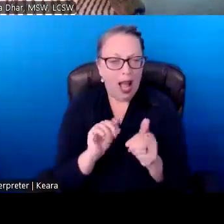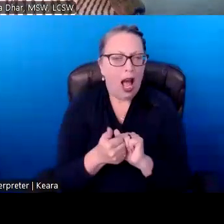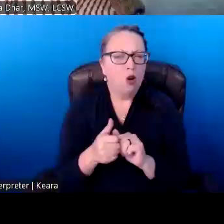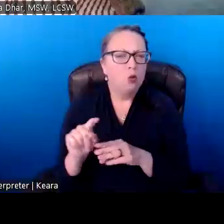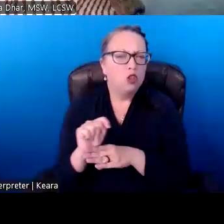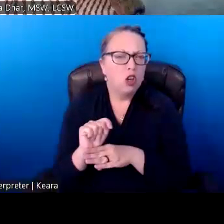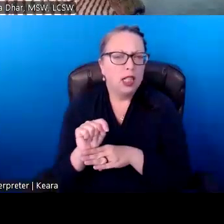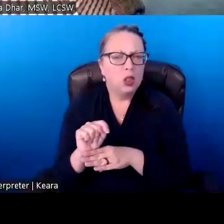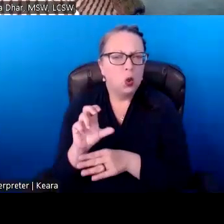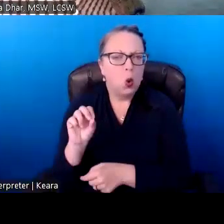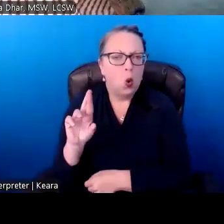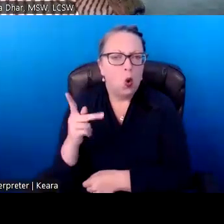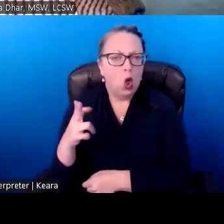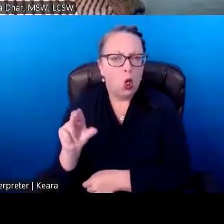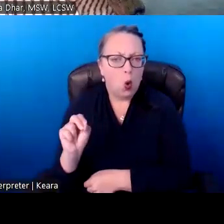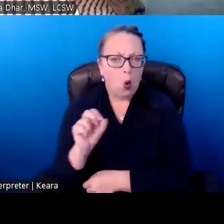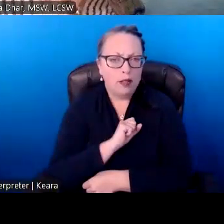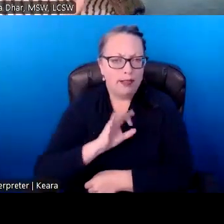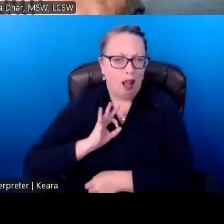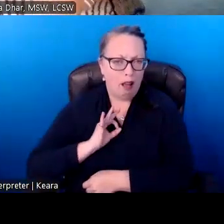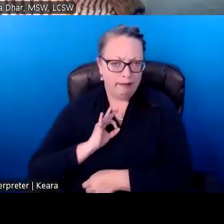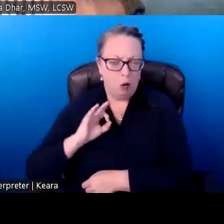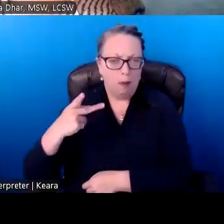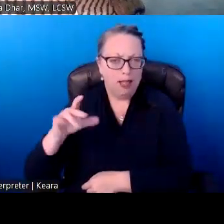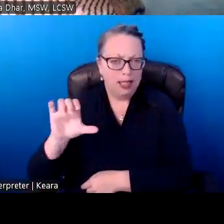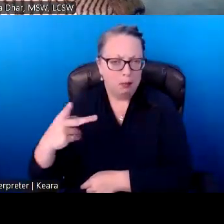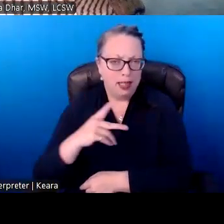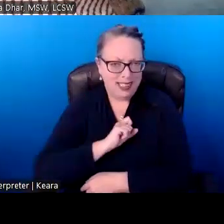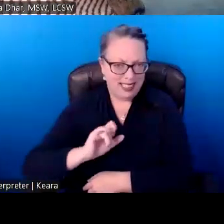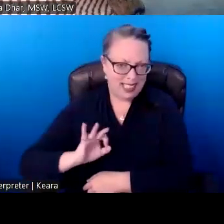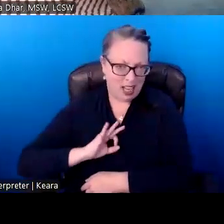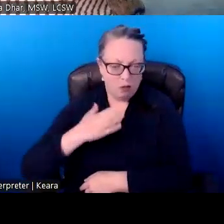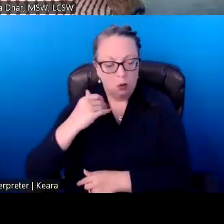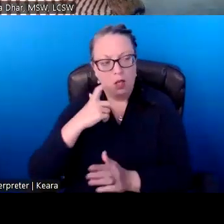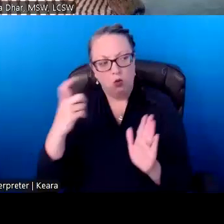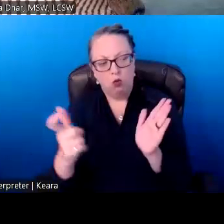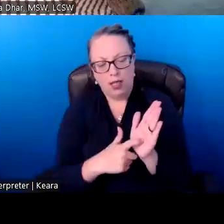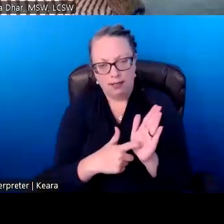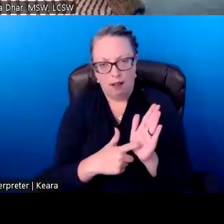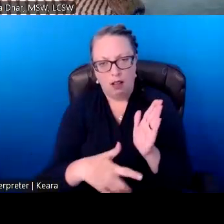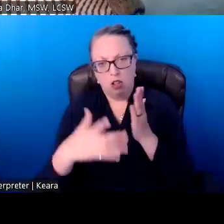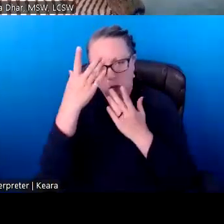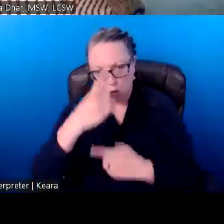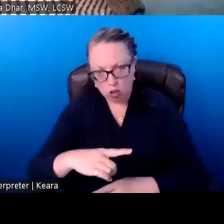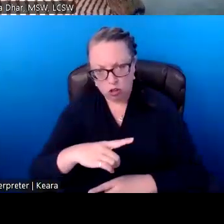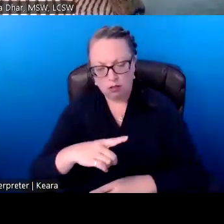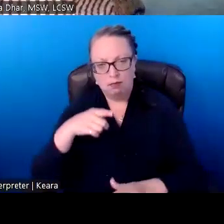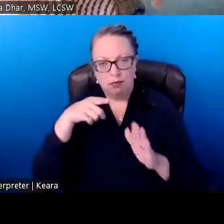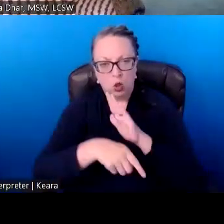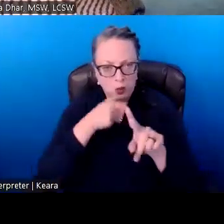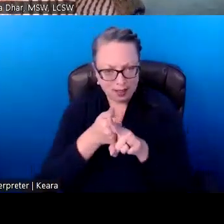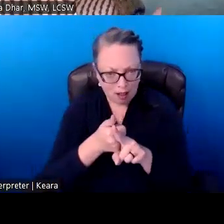staff, primary care staff, to better recognize depression and suicide in their older adults, visiting them